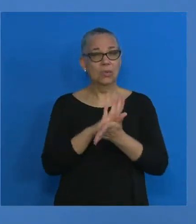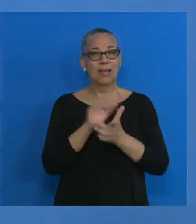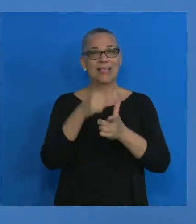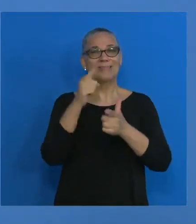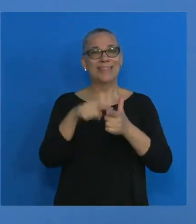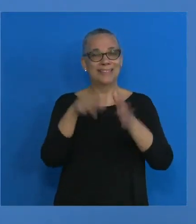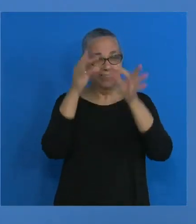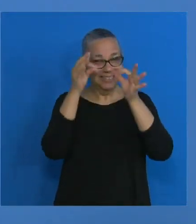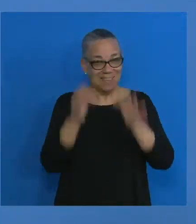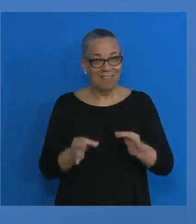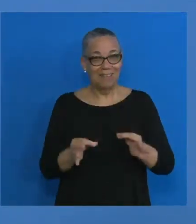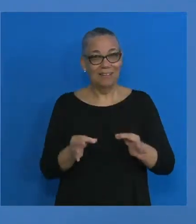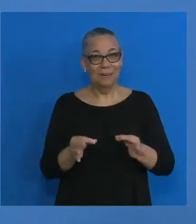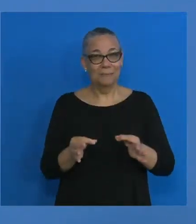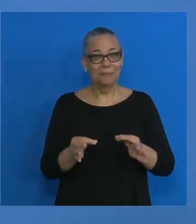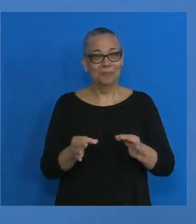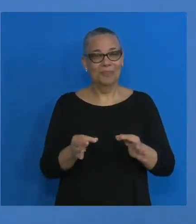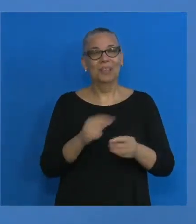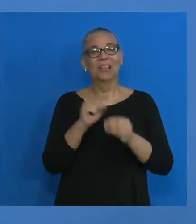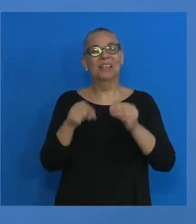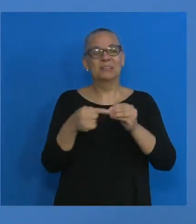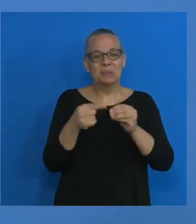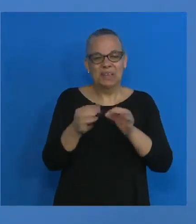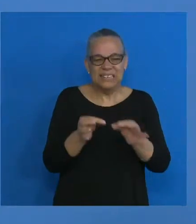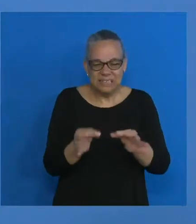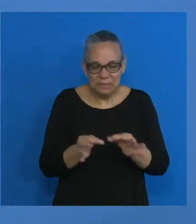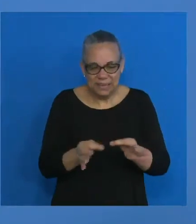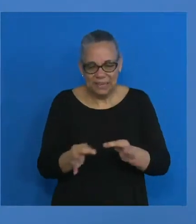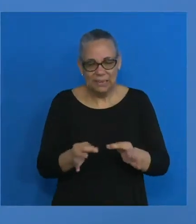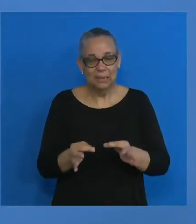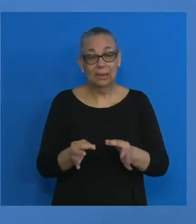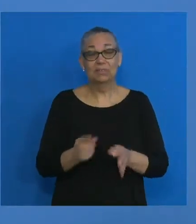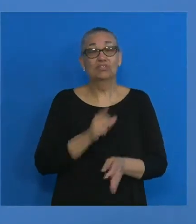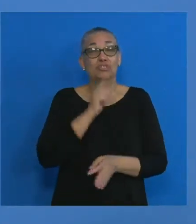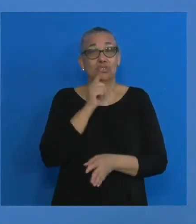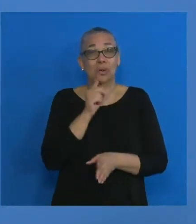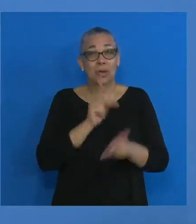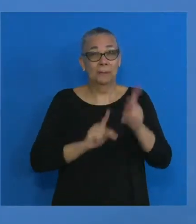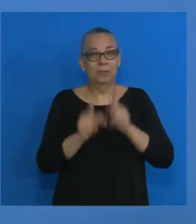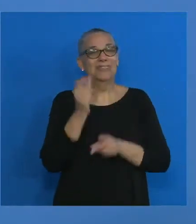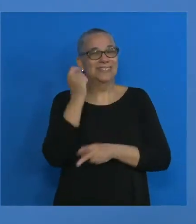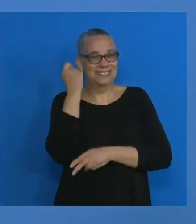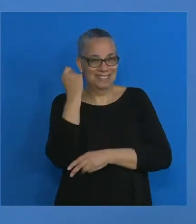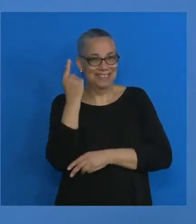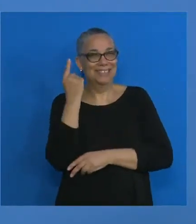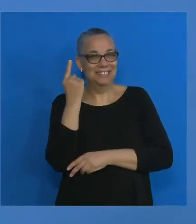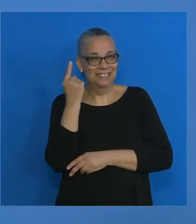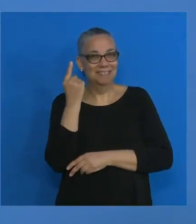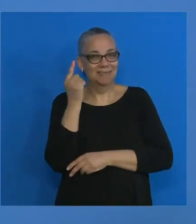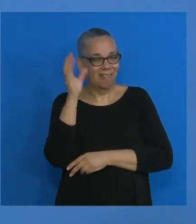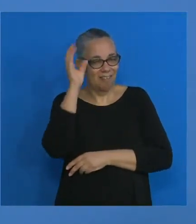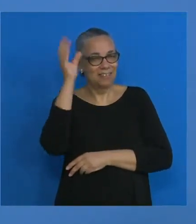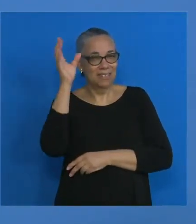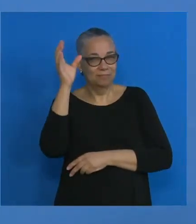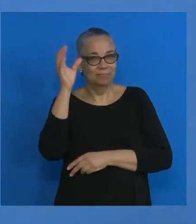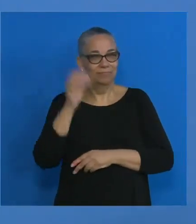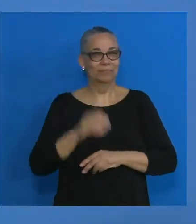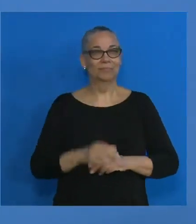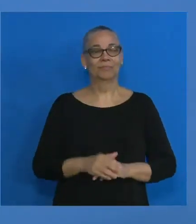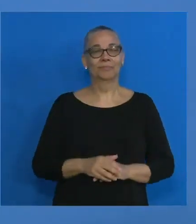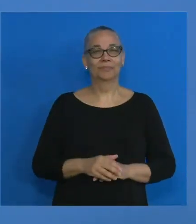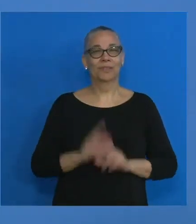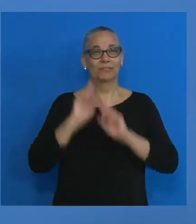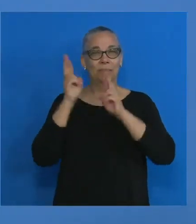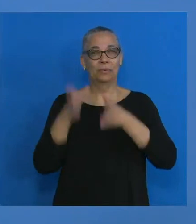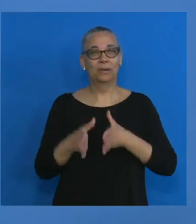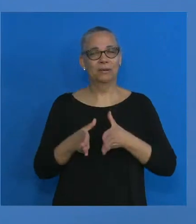those decisions. And it's just a matter of explaining that and making sure people grasp that concept. Now, in the case